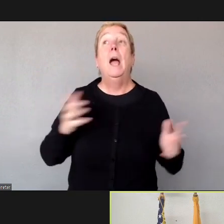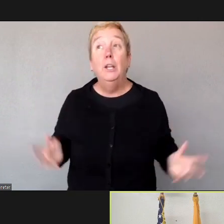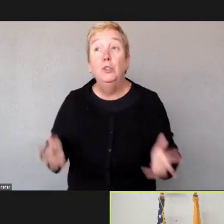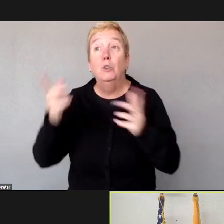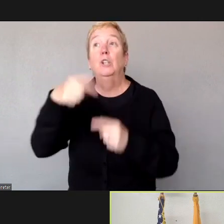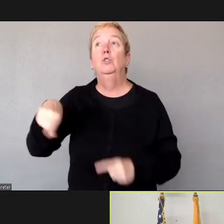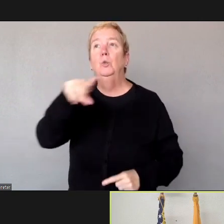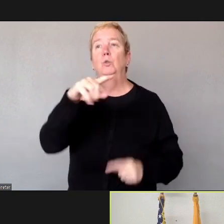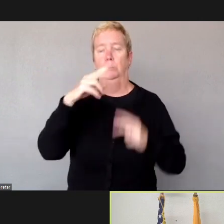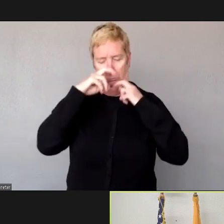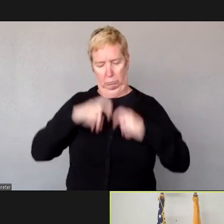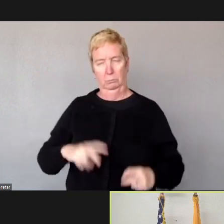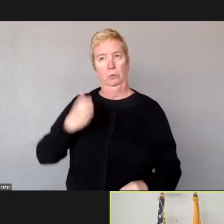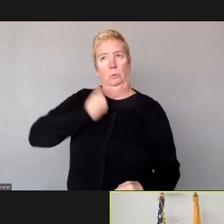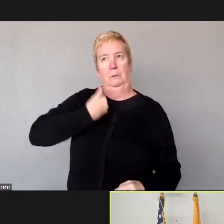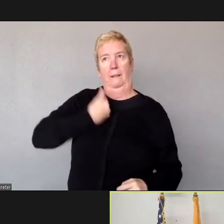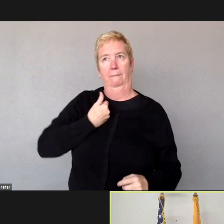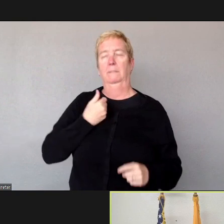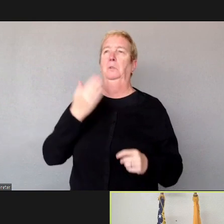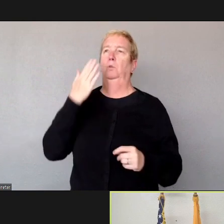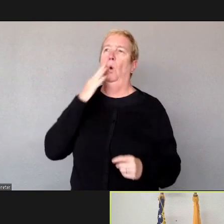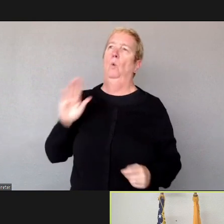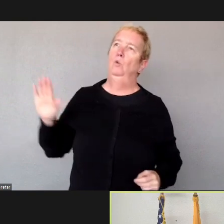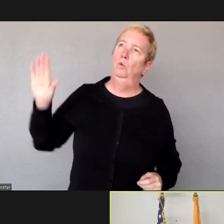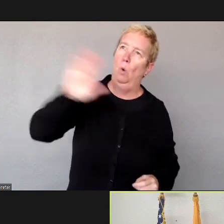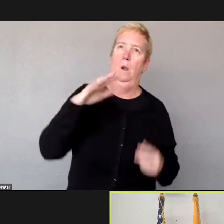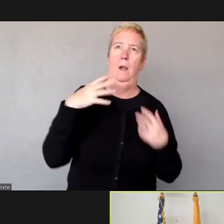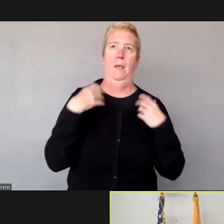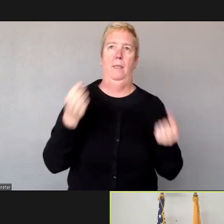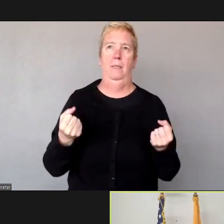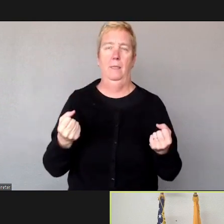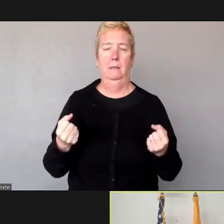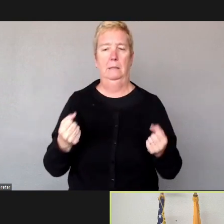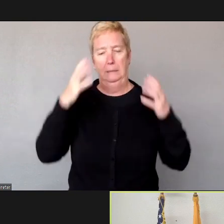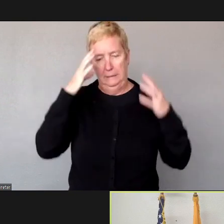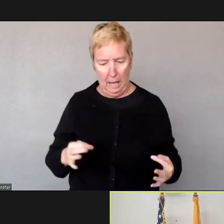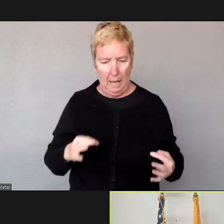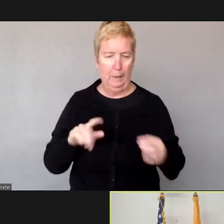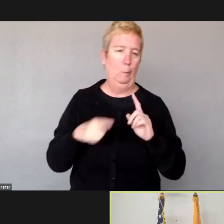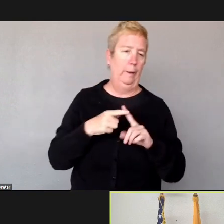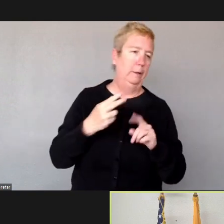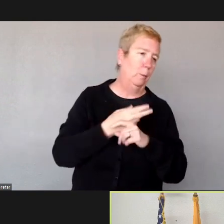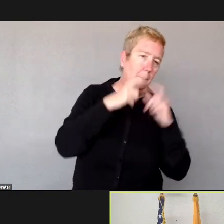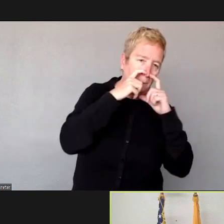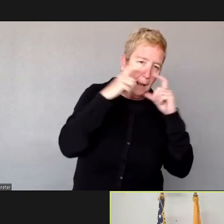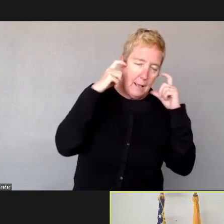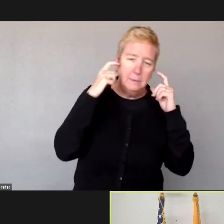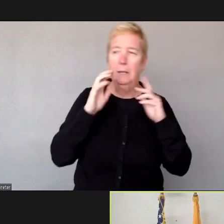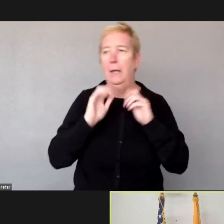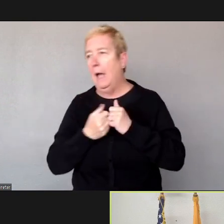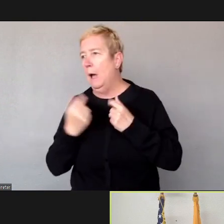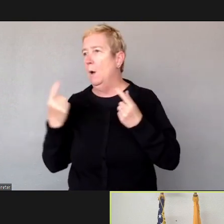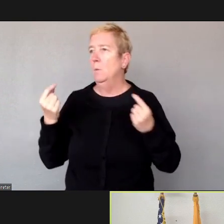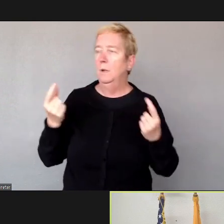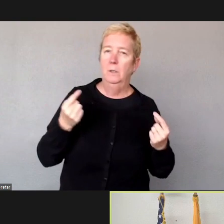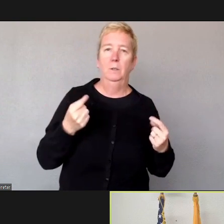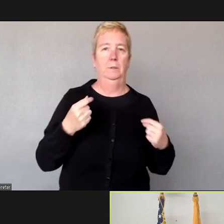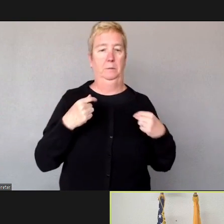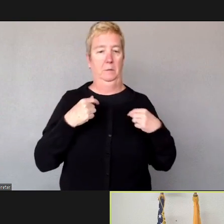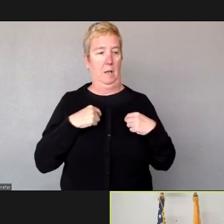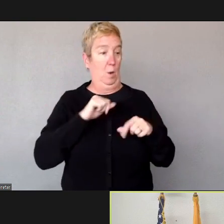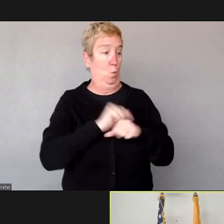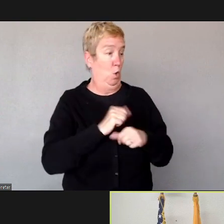status and take precautions. I've already shared with you when and how I wear masks, and at work here, because some of us